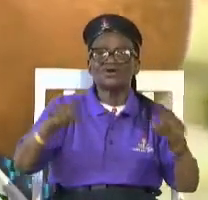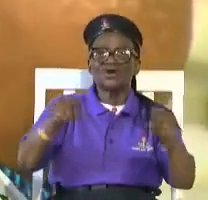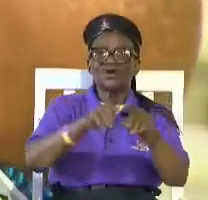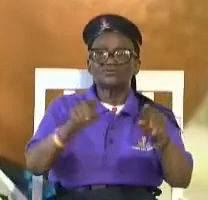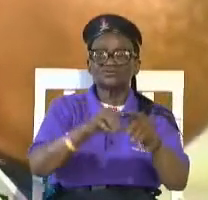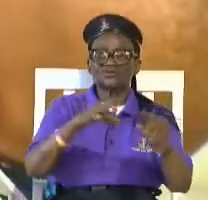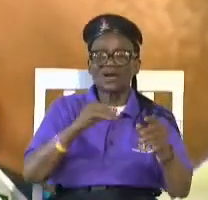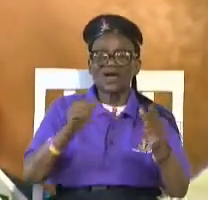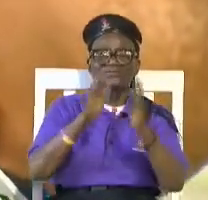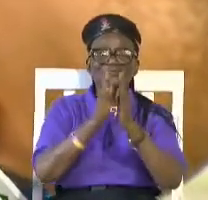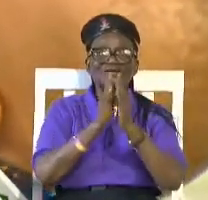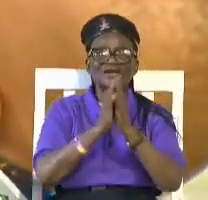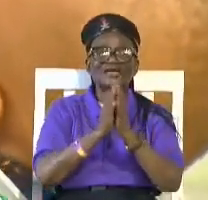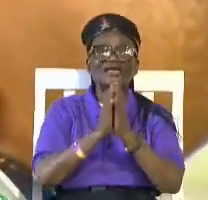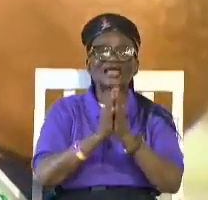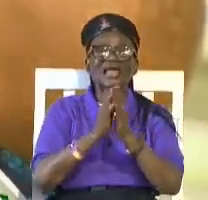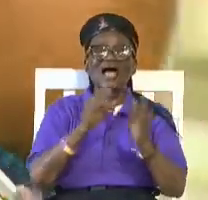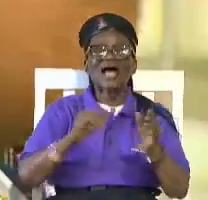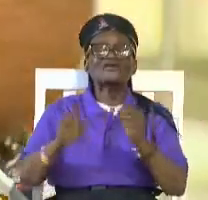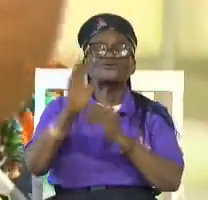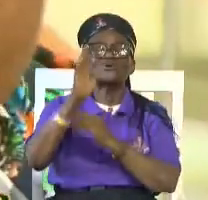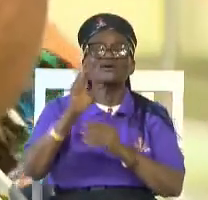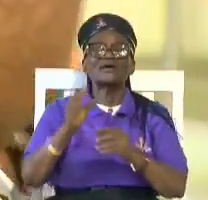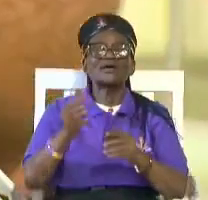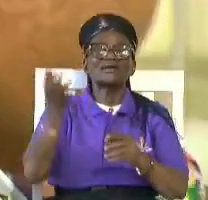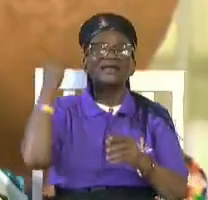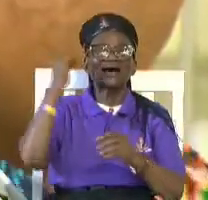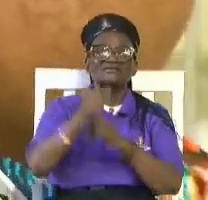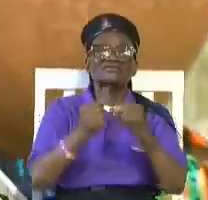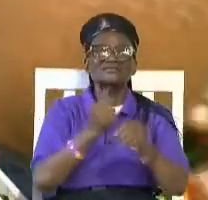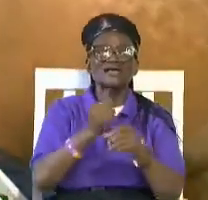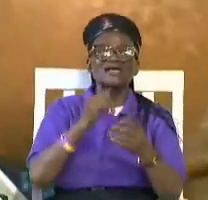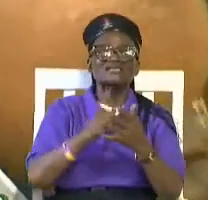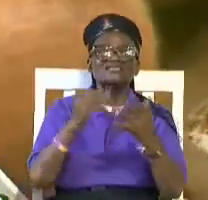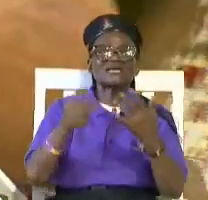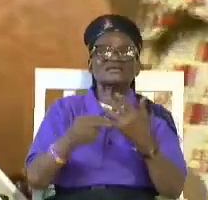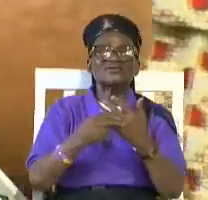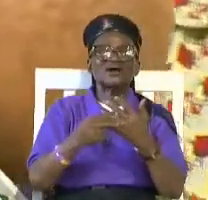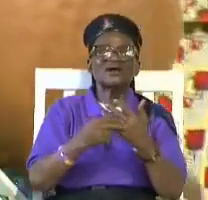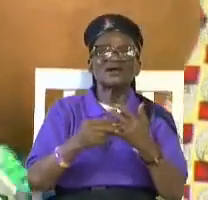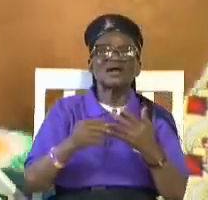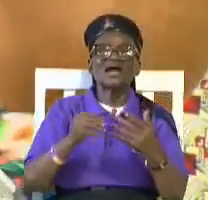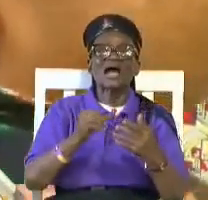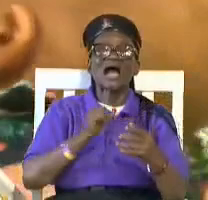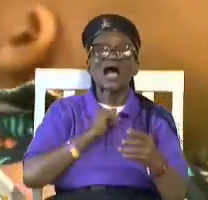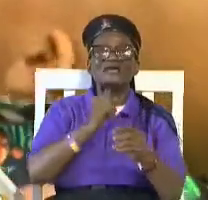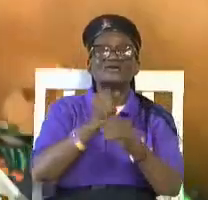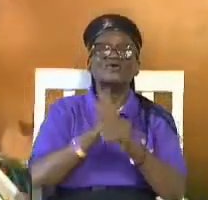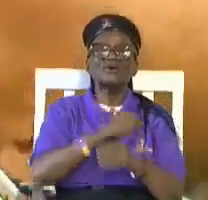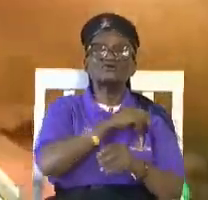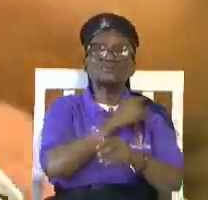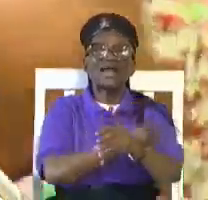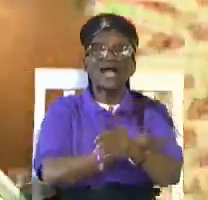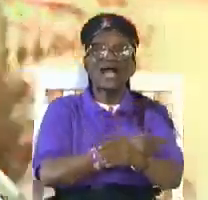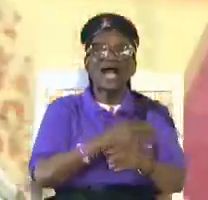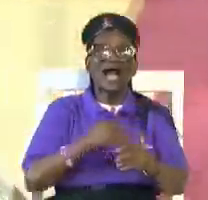year, January, I took in and God gave us a set of